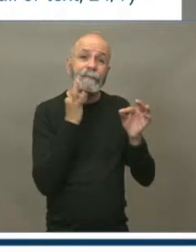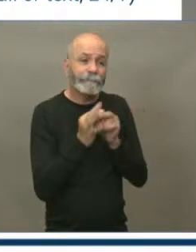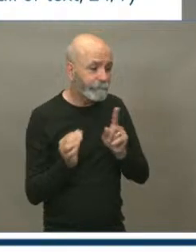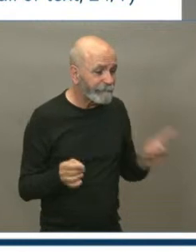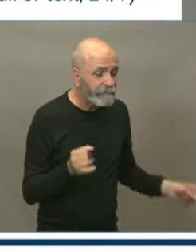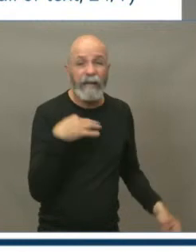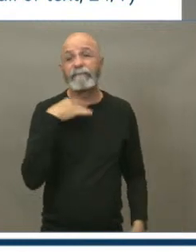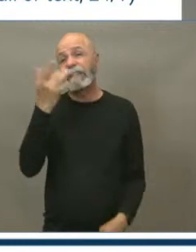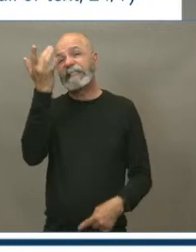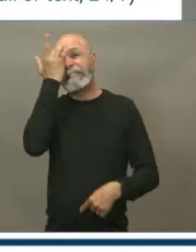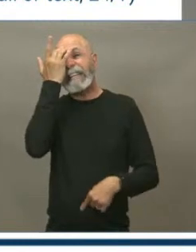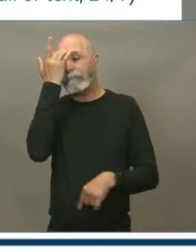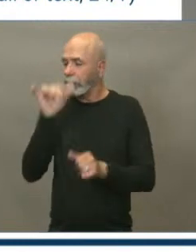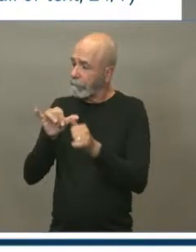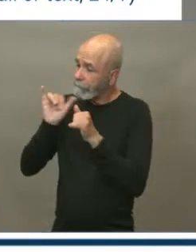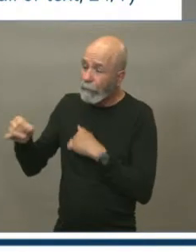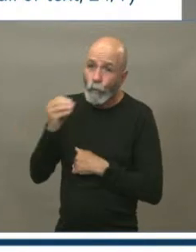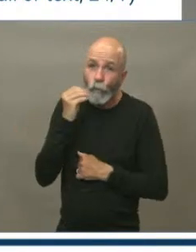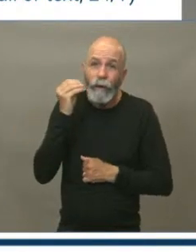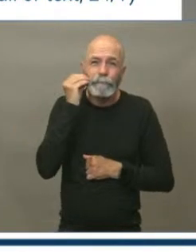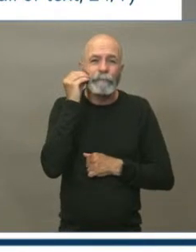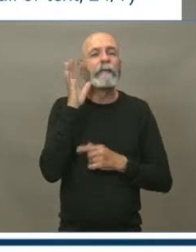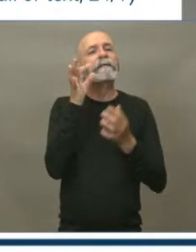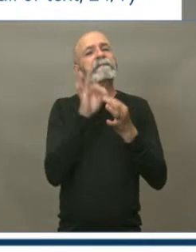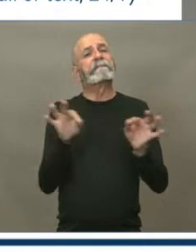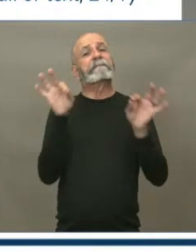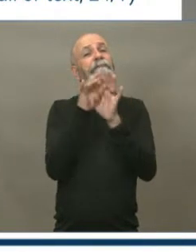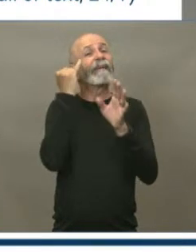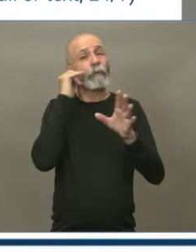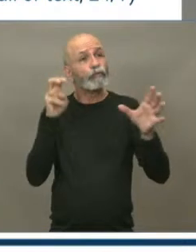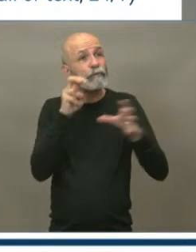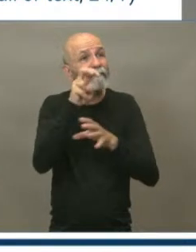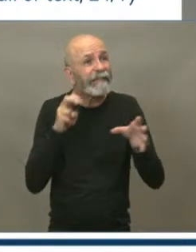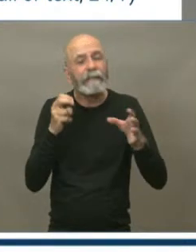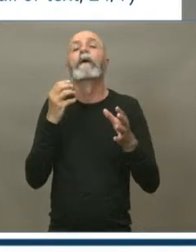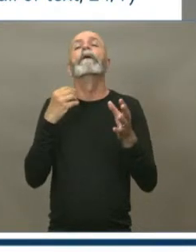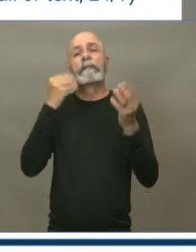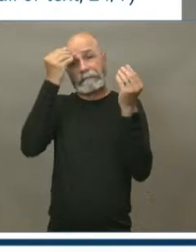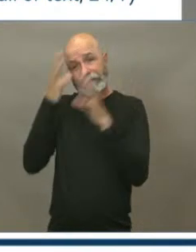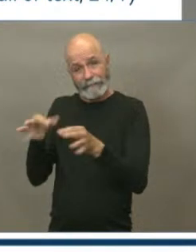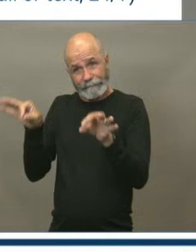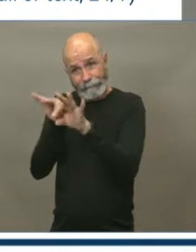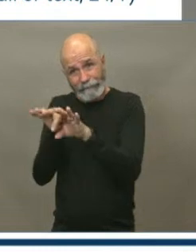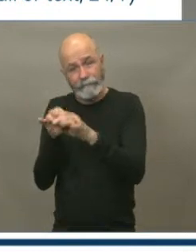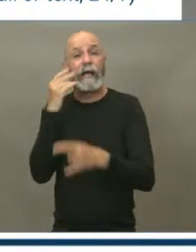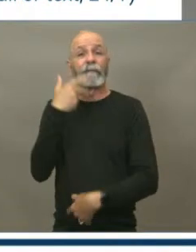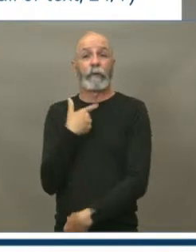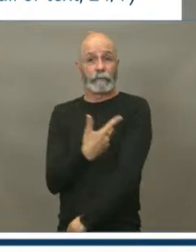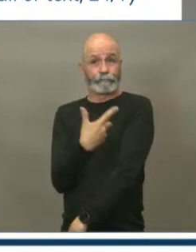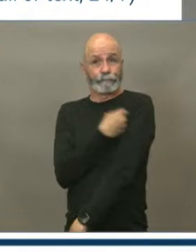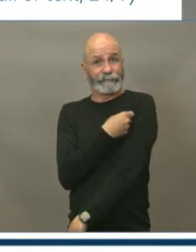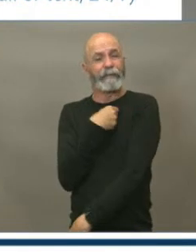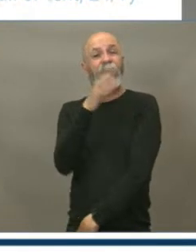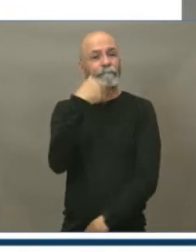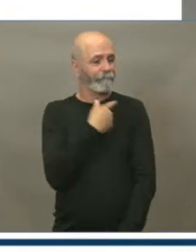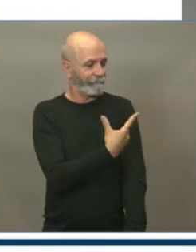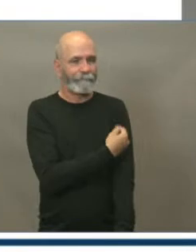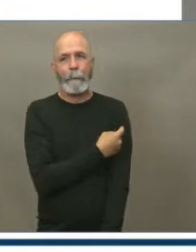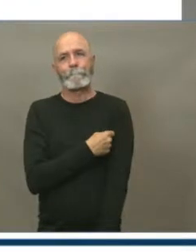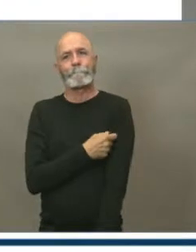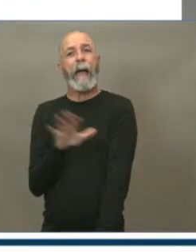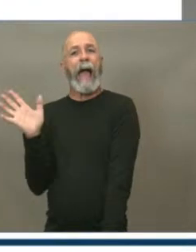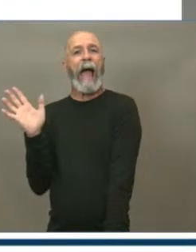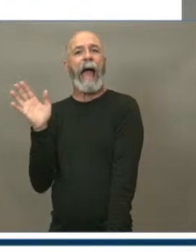essentials. And when you do get your vaccine, tell everyone you know. Encourage your fellow Nova Scotians who may be nervous or undecided to